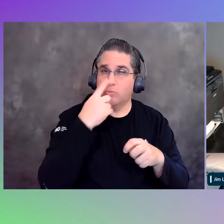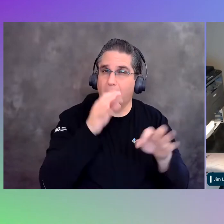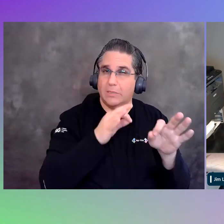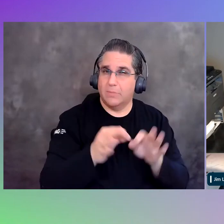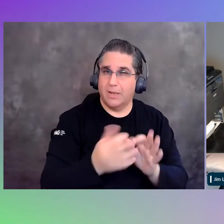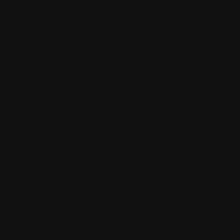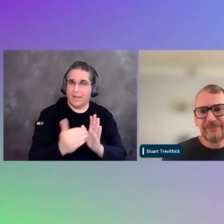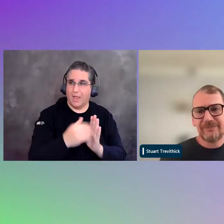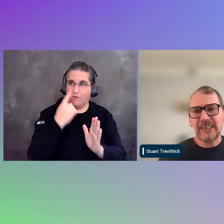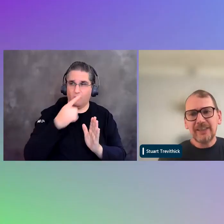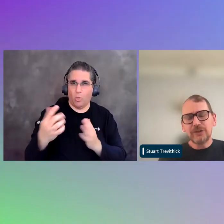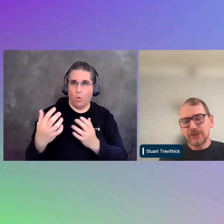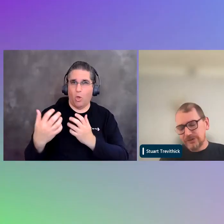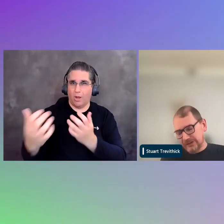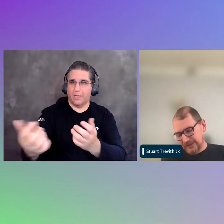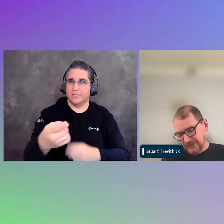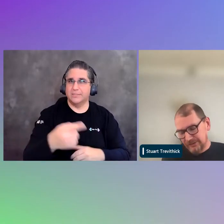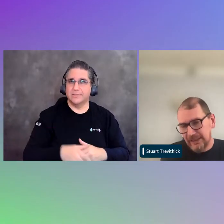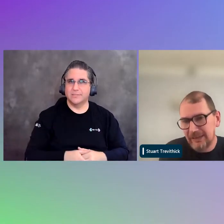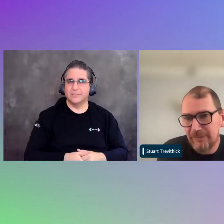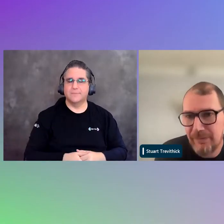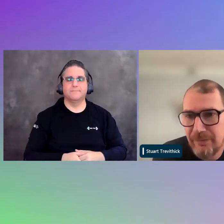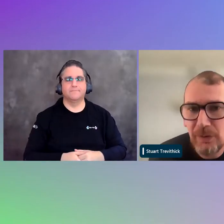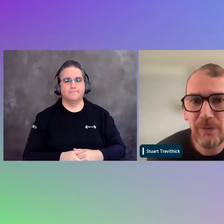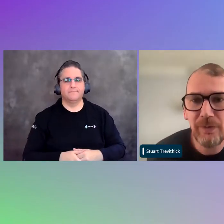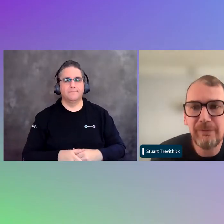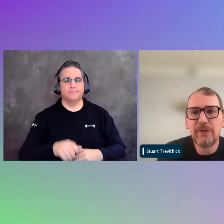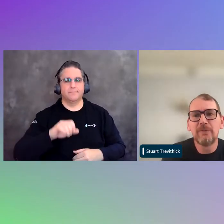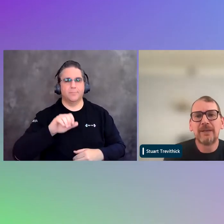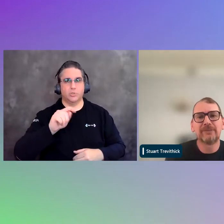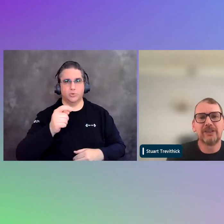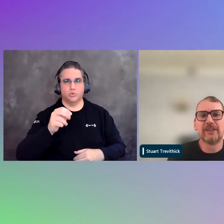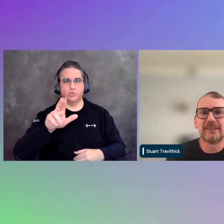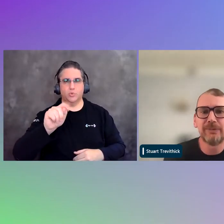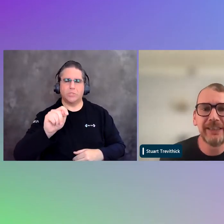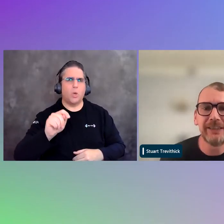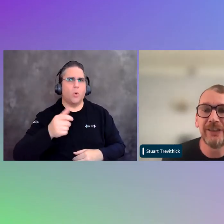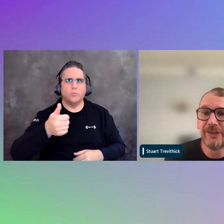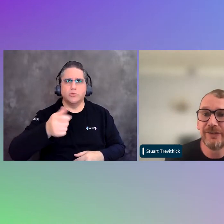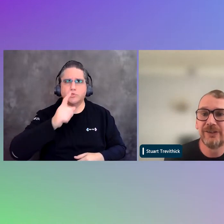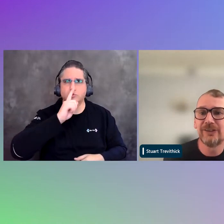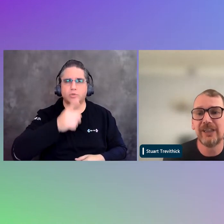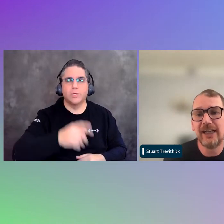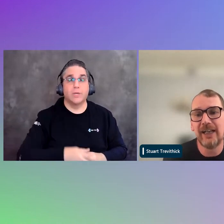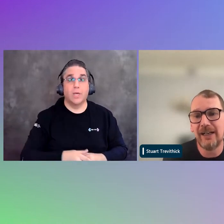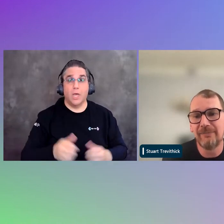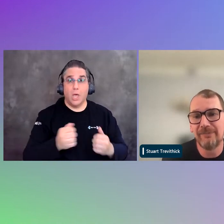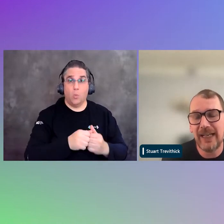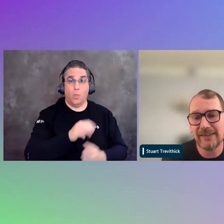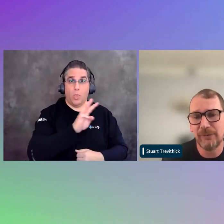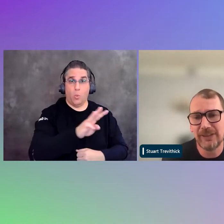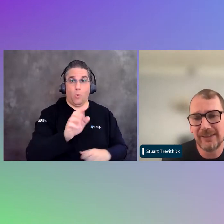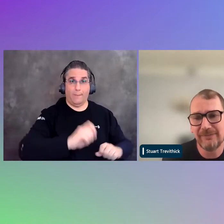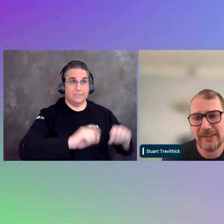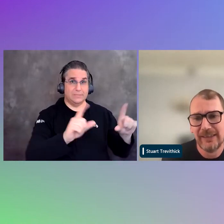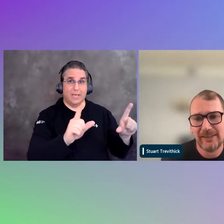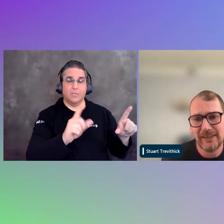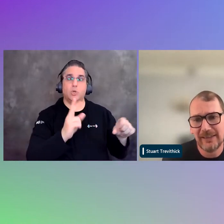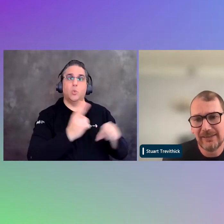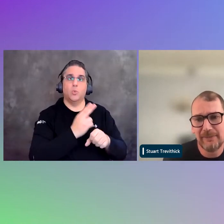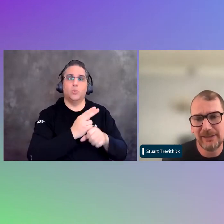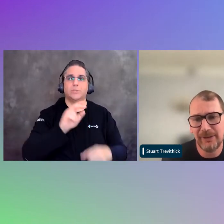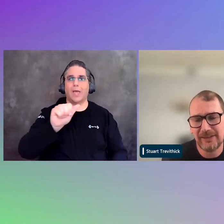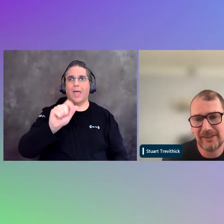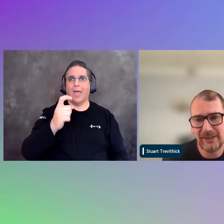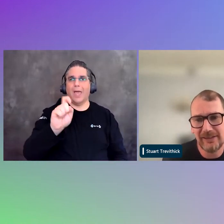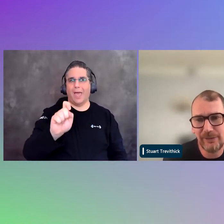for the audience? Yeah, sure. So for our websites, we used Axe Monitor. So